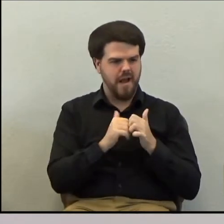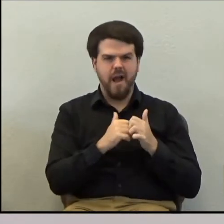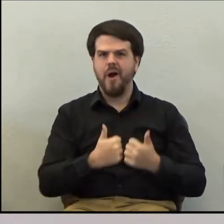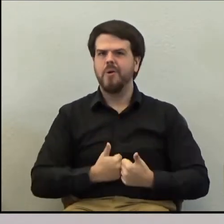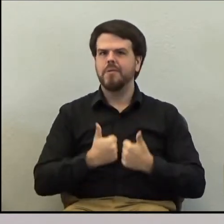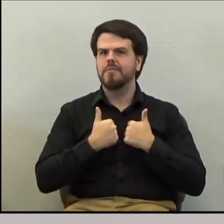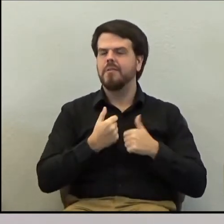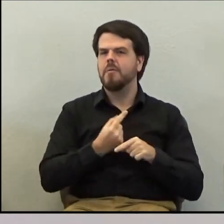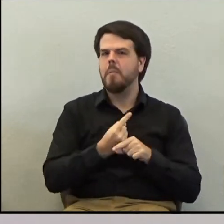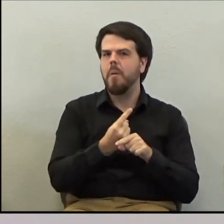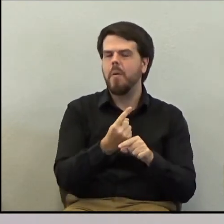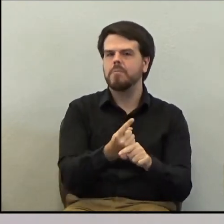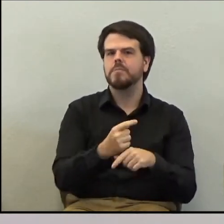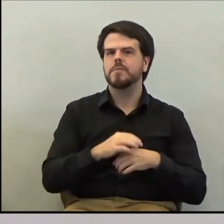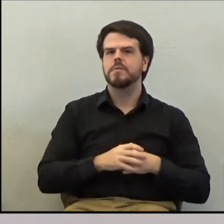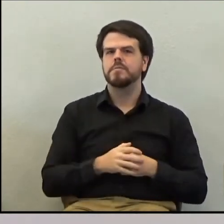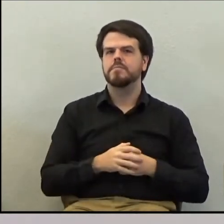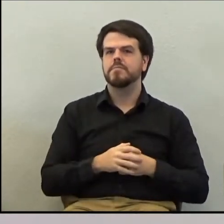himself is.